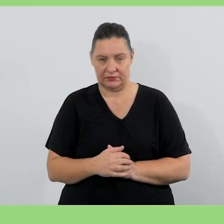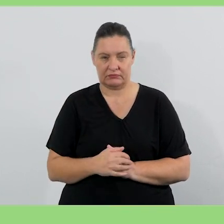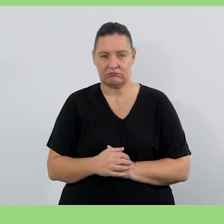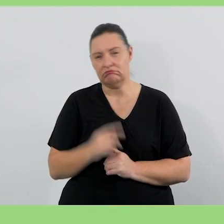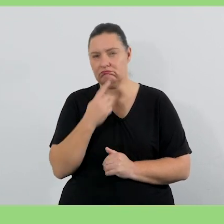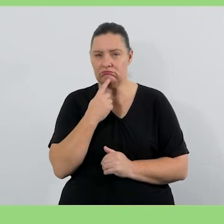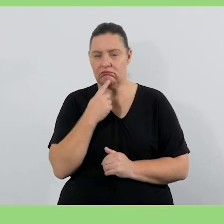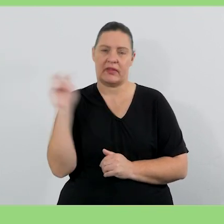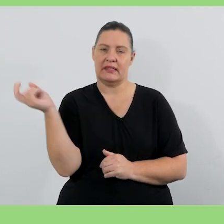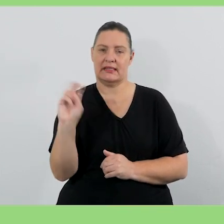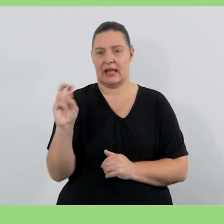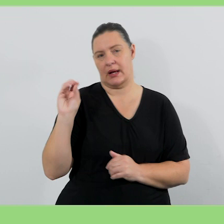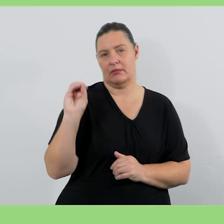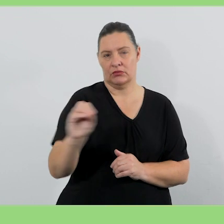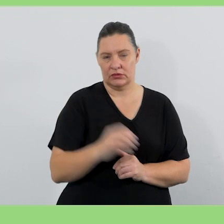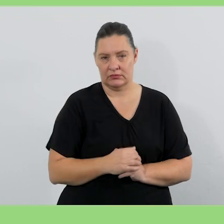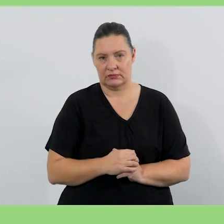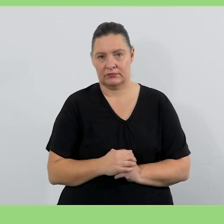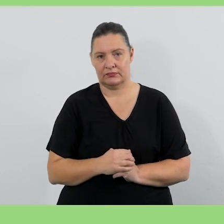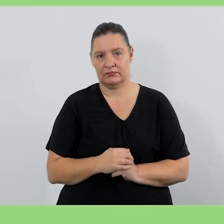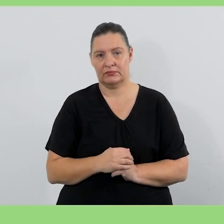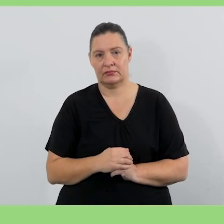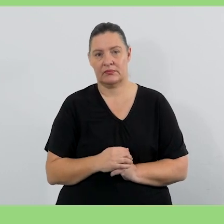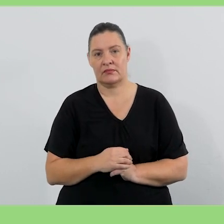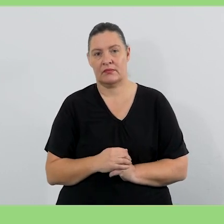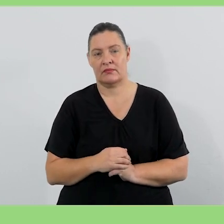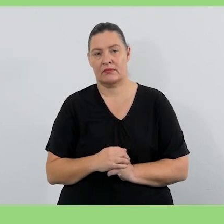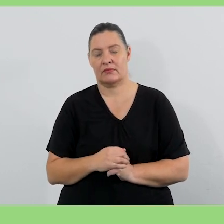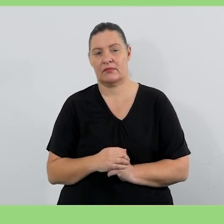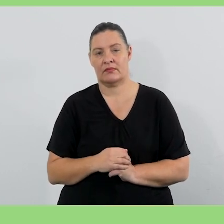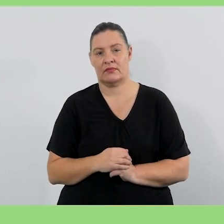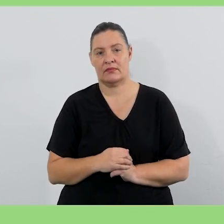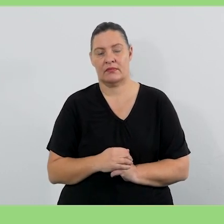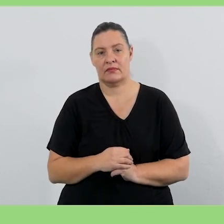blah. Right, let's put the snake there. The snake.